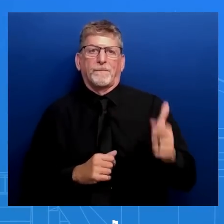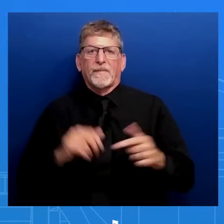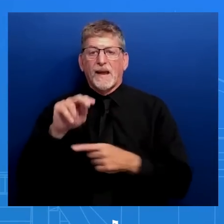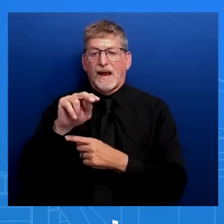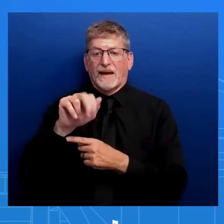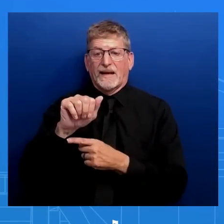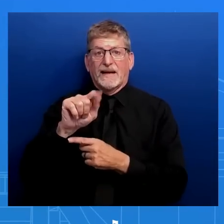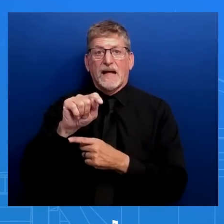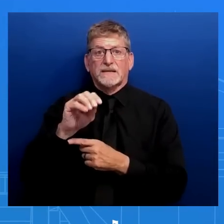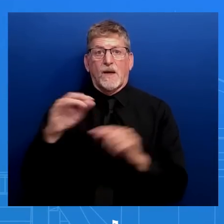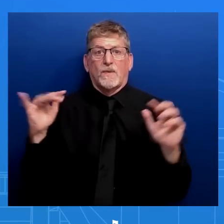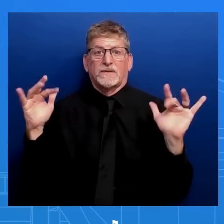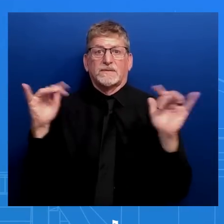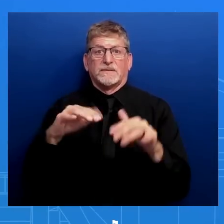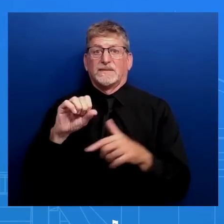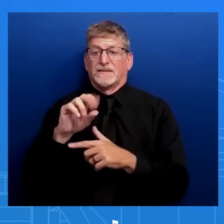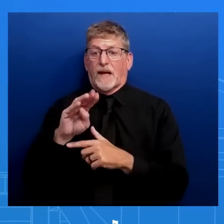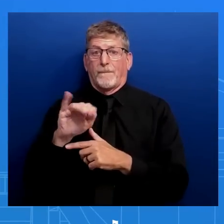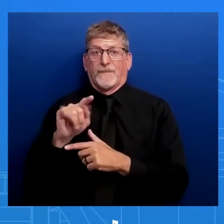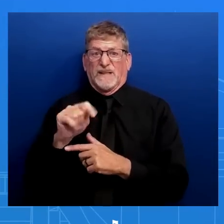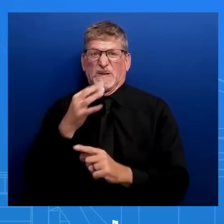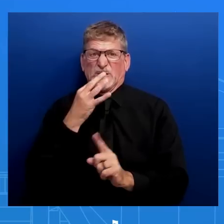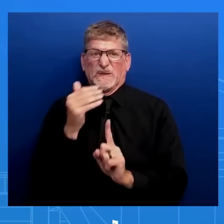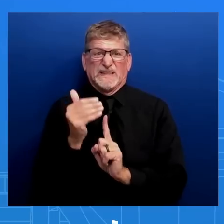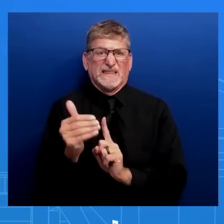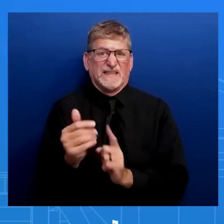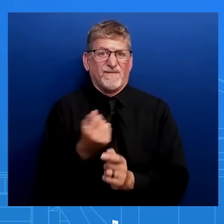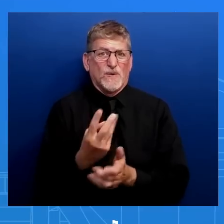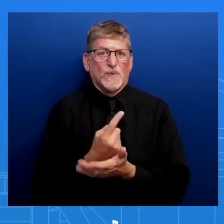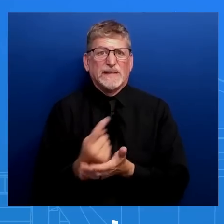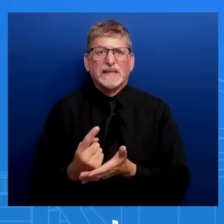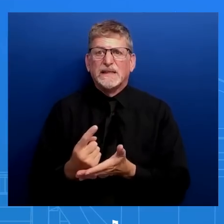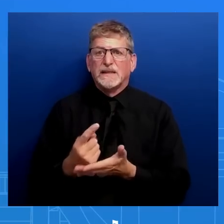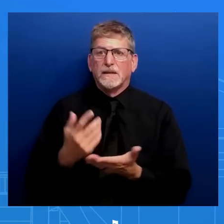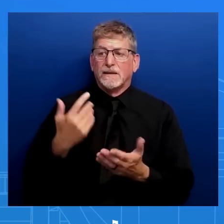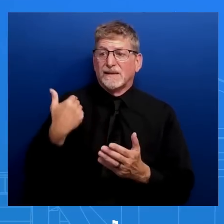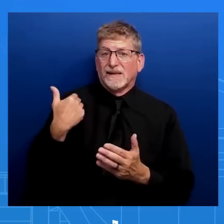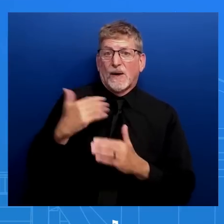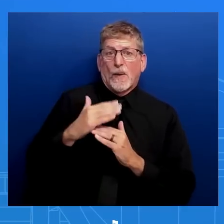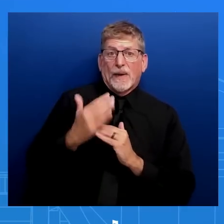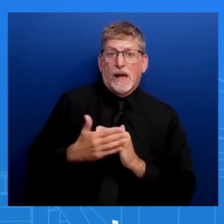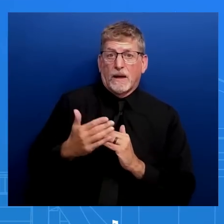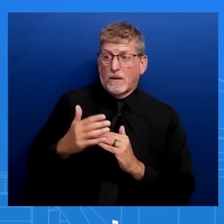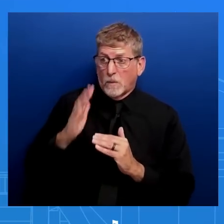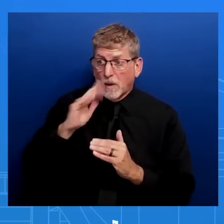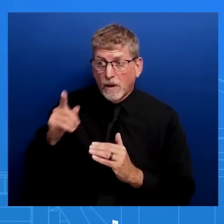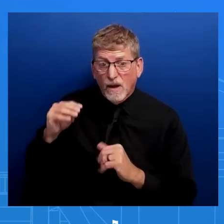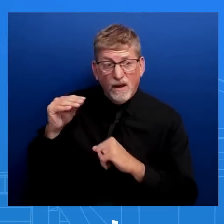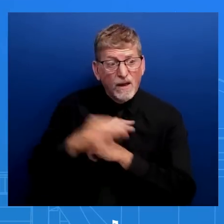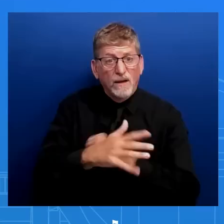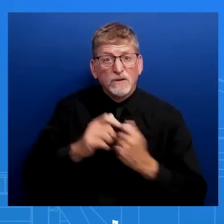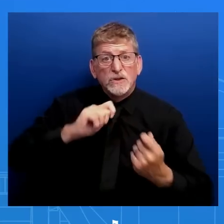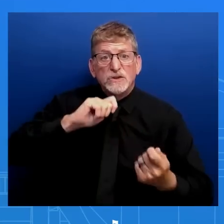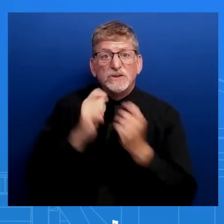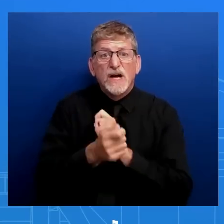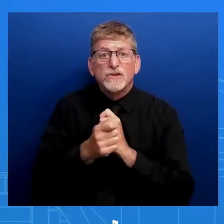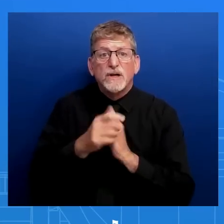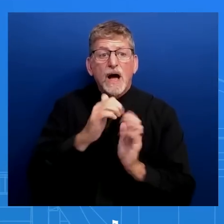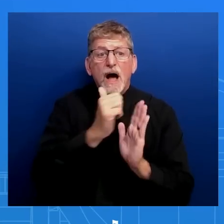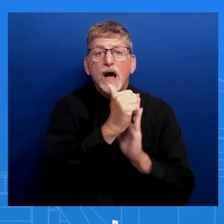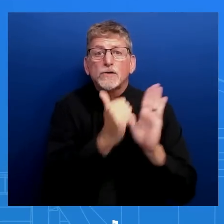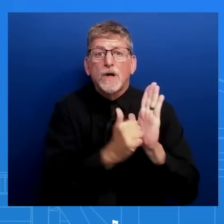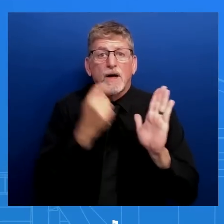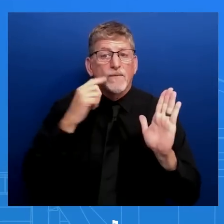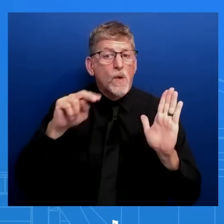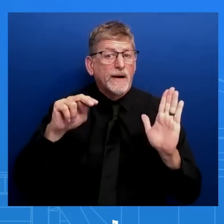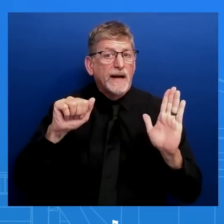weekend in any way changed or modified the agenda for the NATO summit? I think it's, again, too soon here. This just happened over